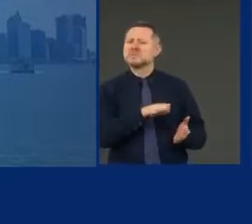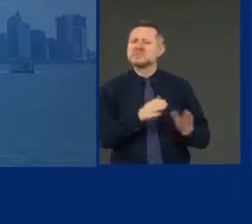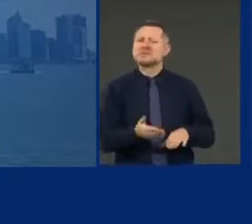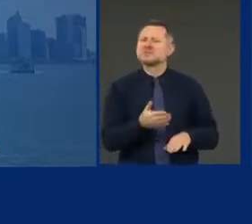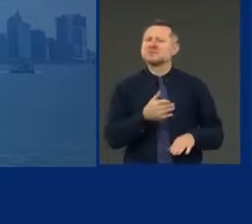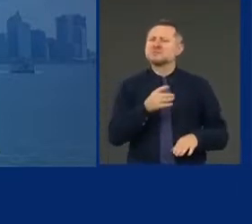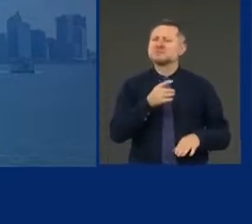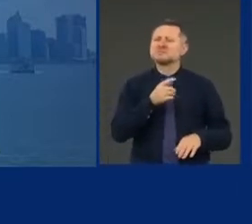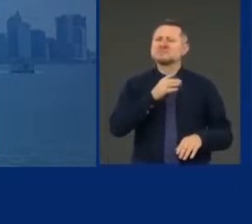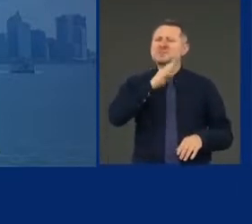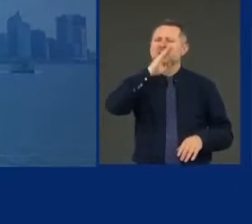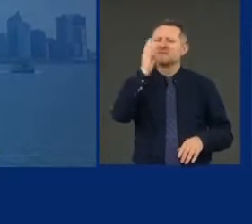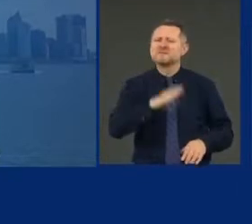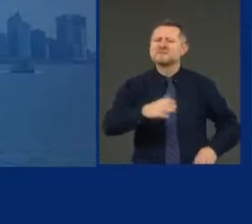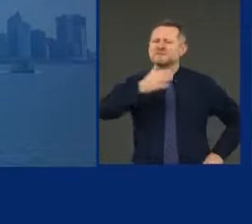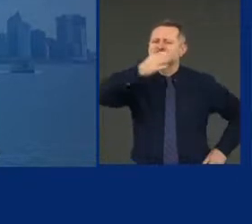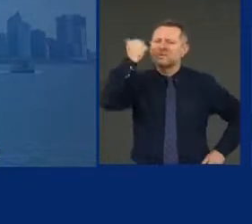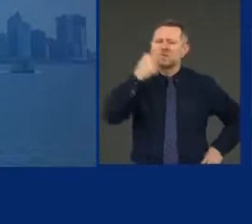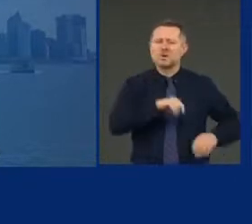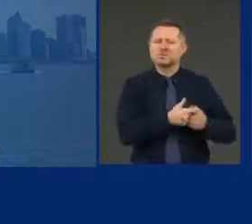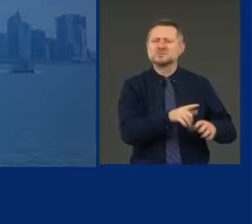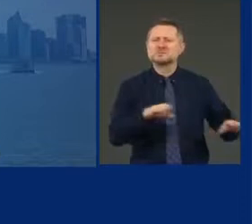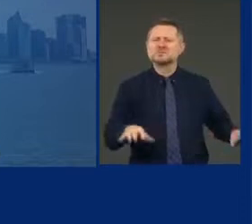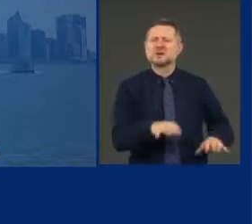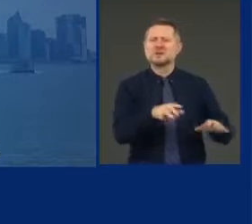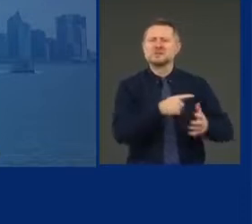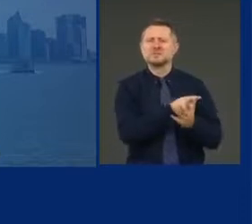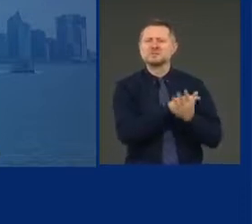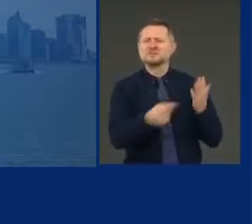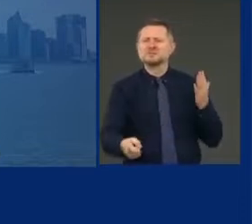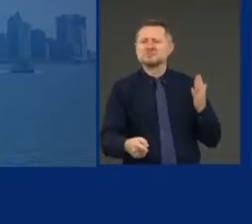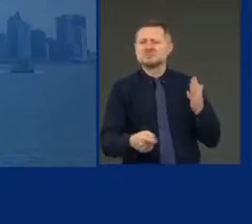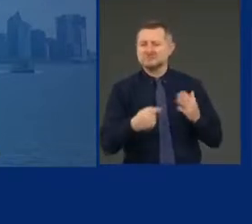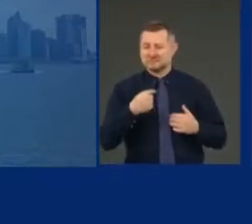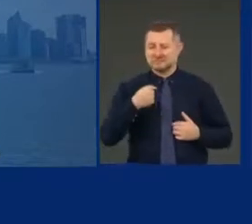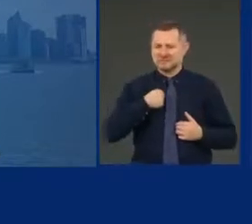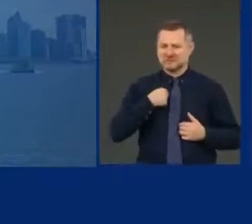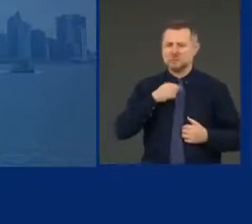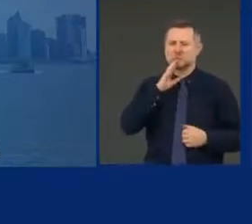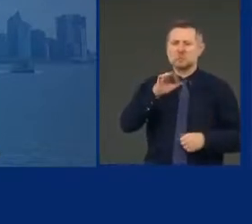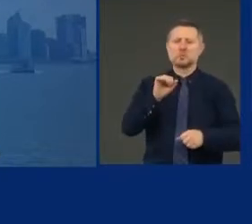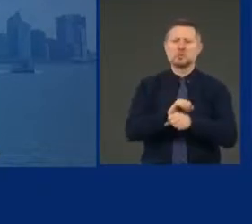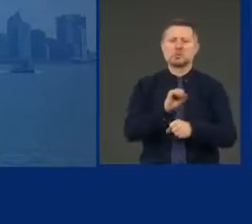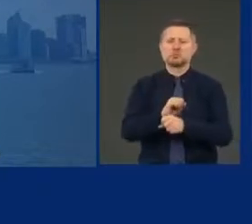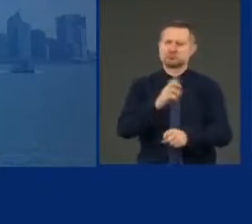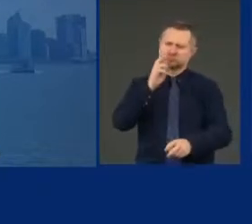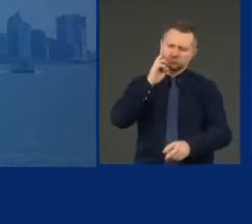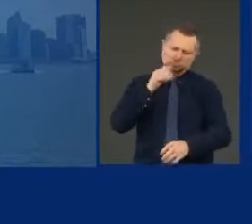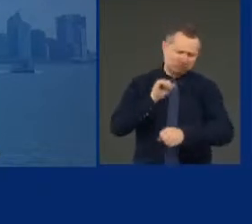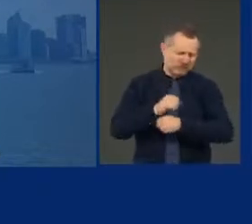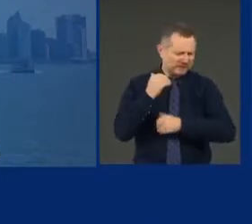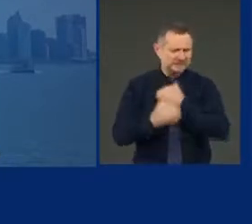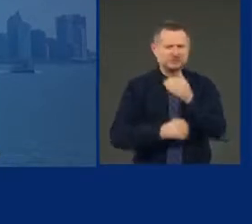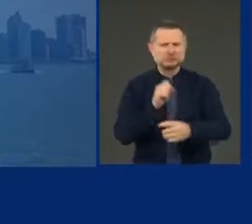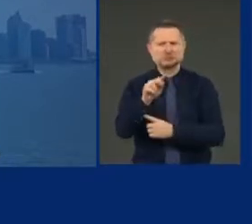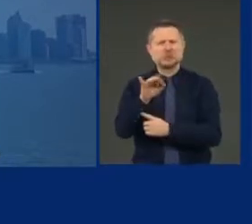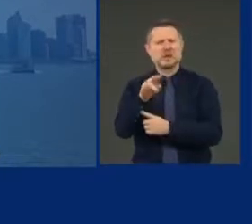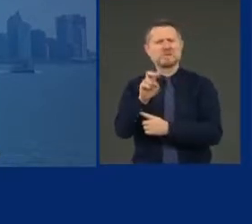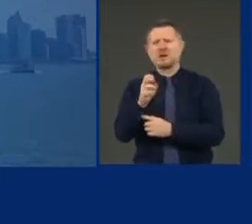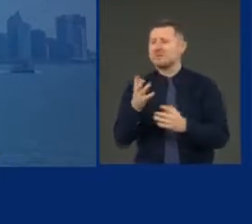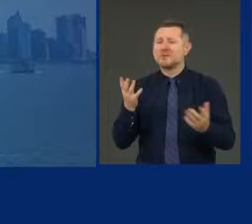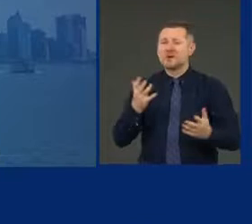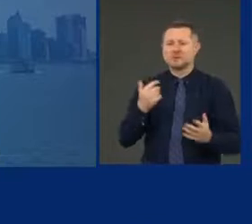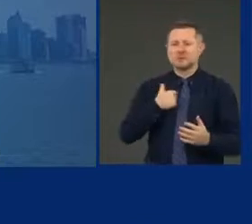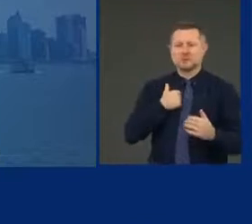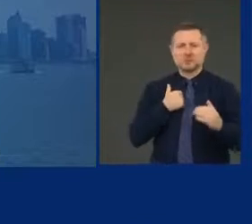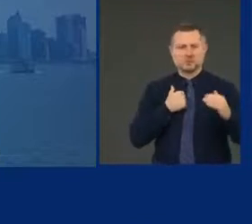what they did. And I will strive to be half as courageous and half